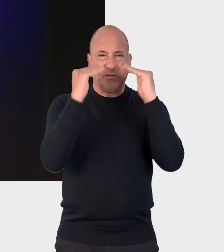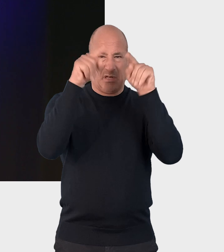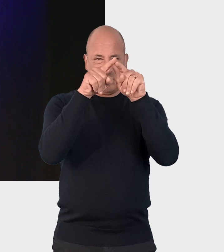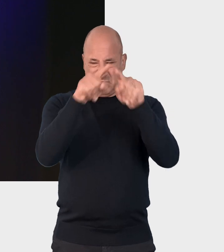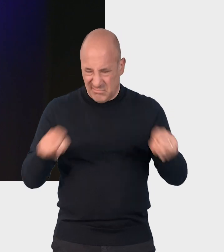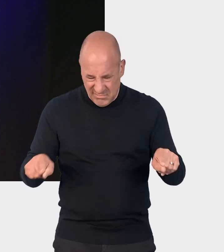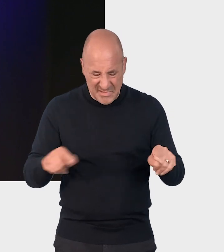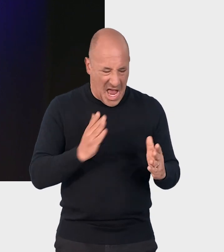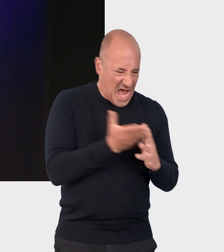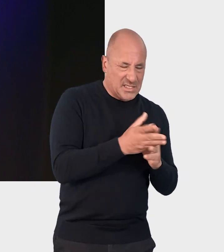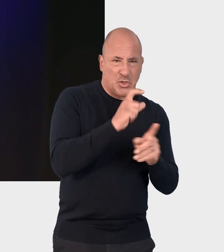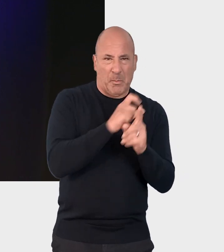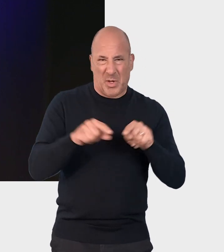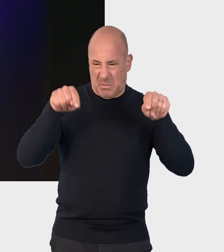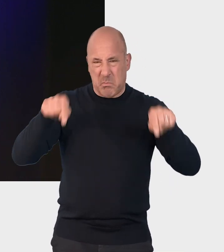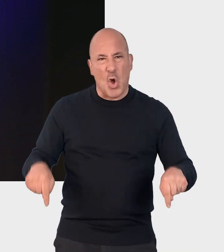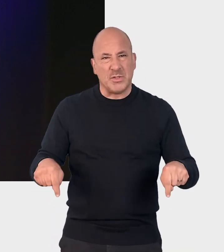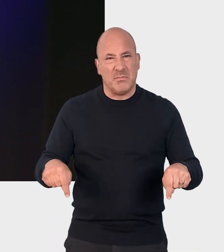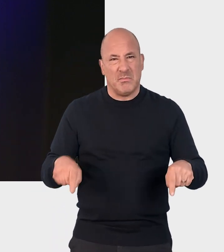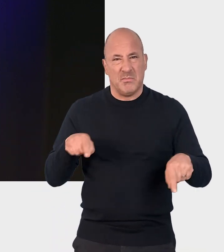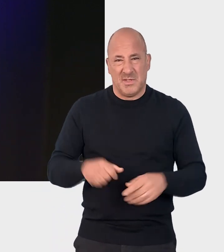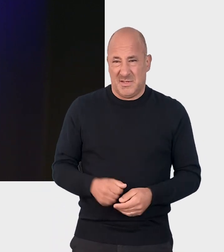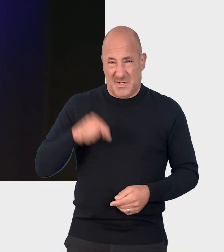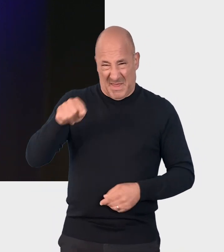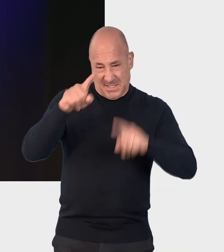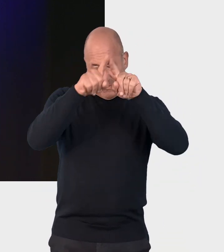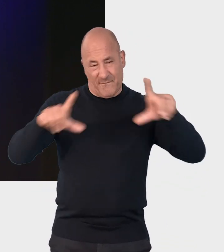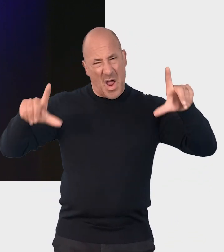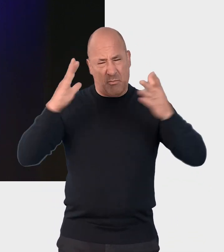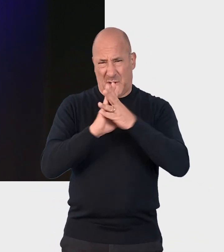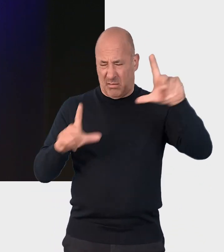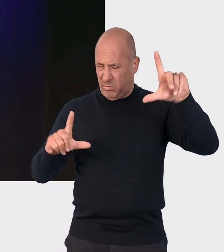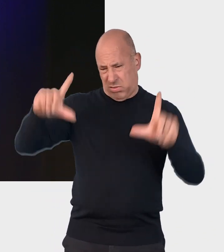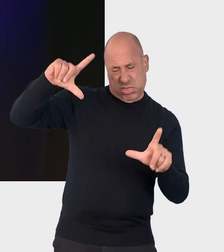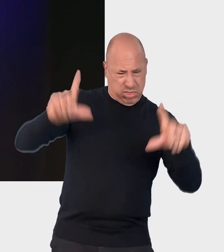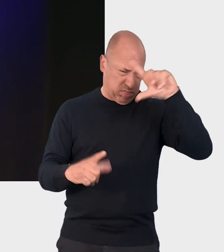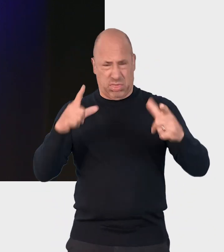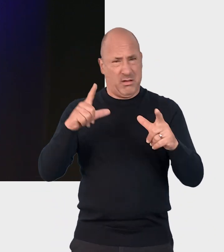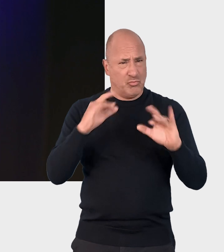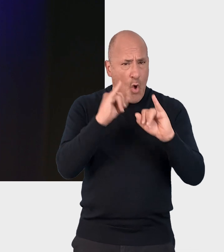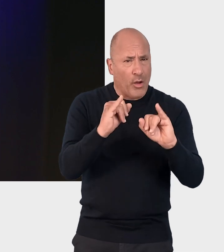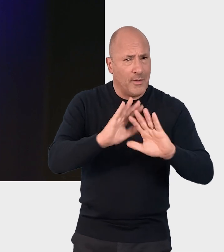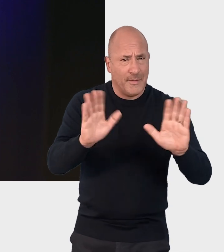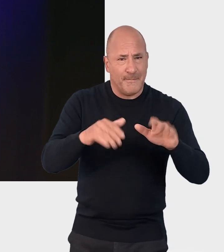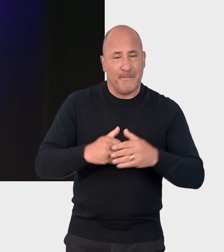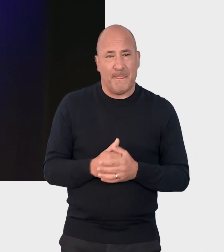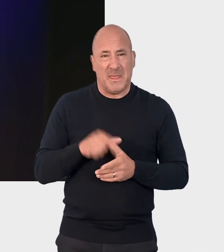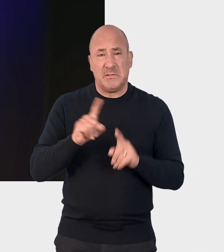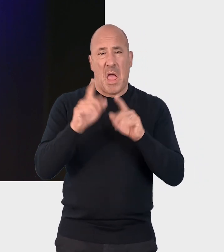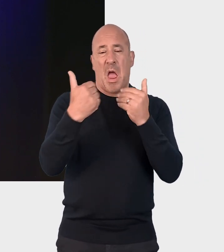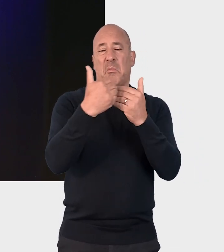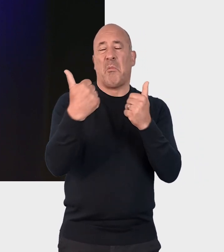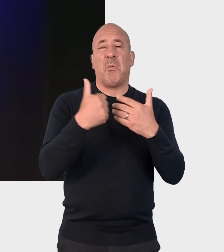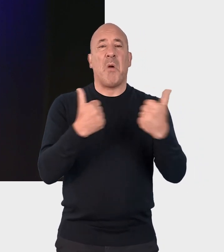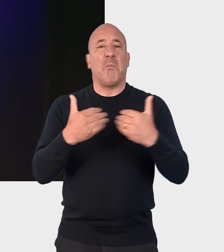characterised as a pointy triangle with excellence on high and access and community at its base. This framing is skewed,